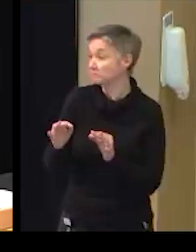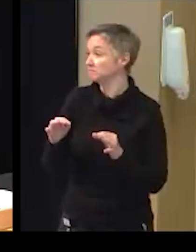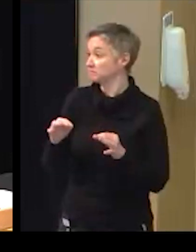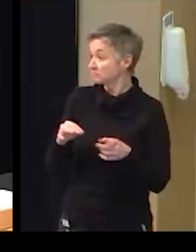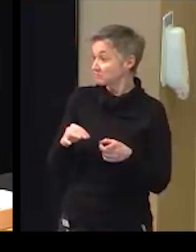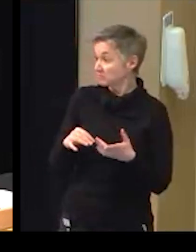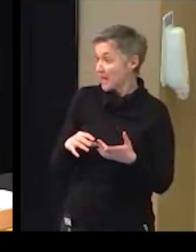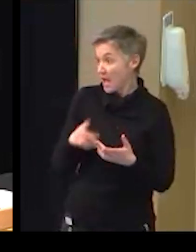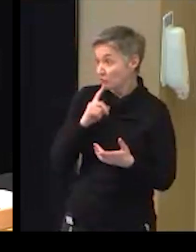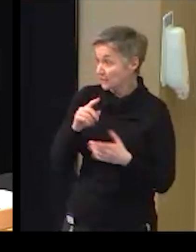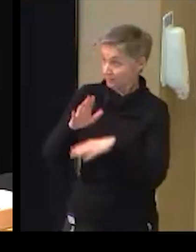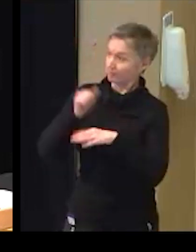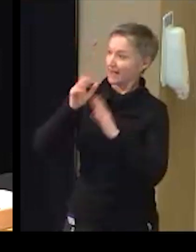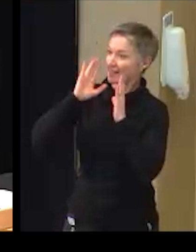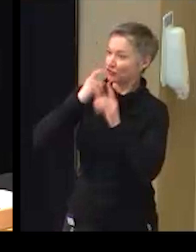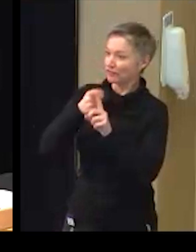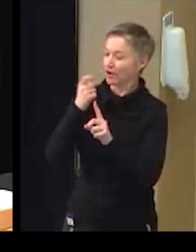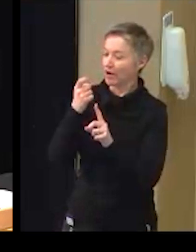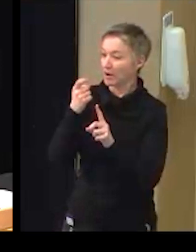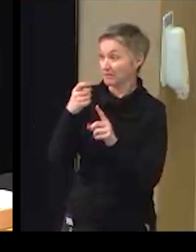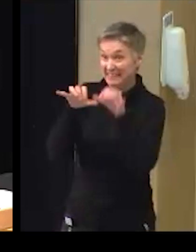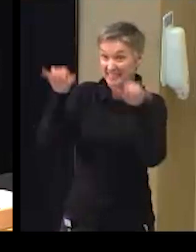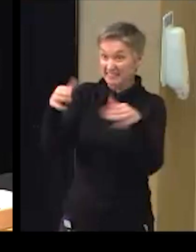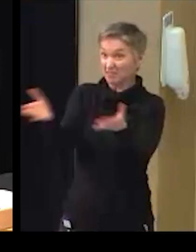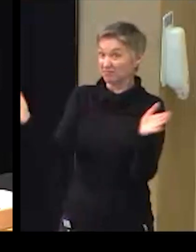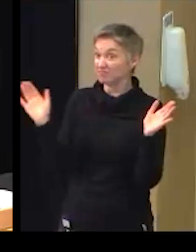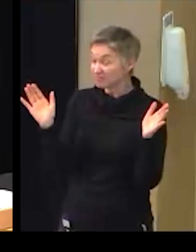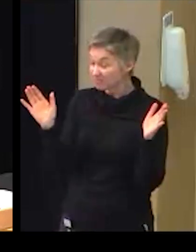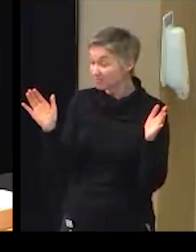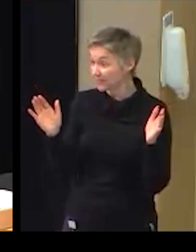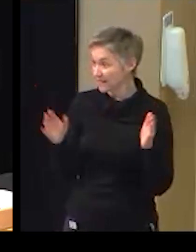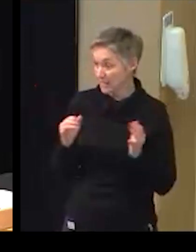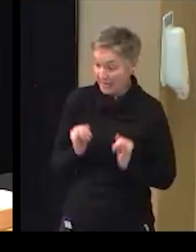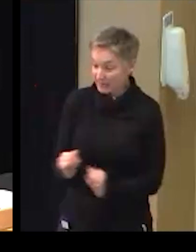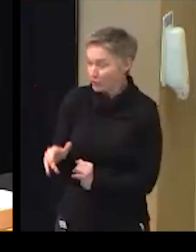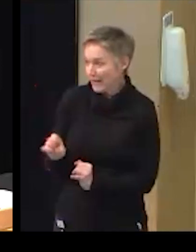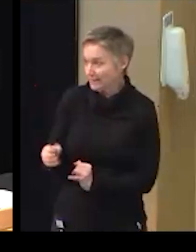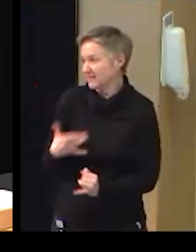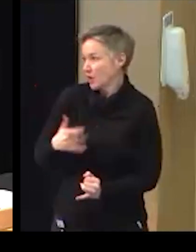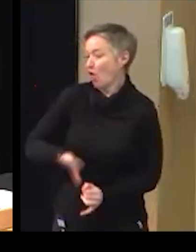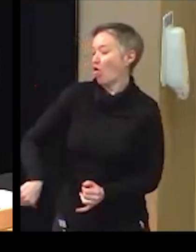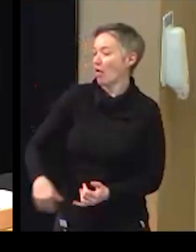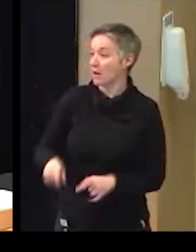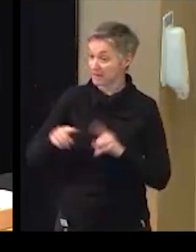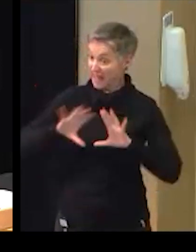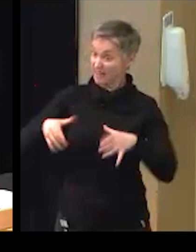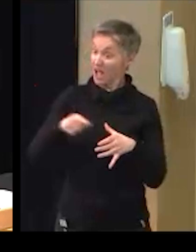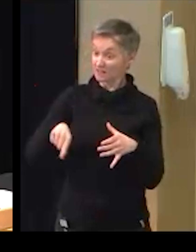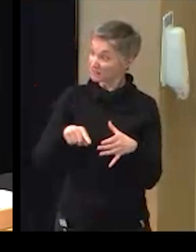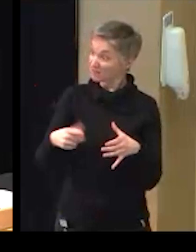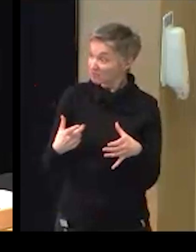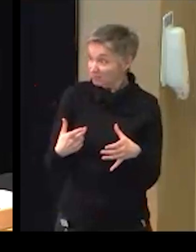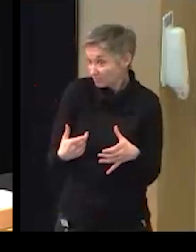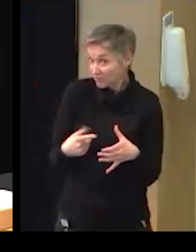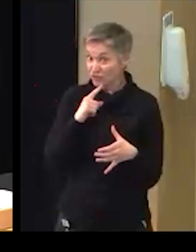system and got the attention, I think, of the system in a way that individual cases weren't. The potential